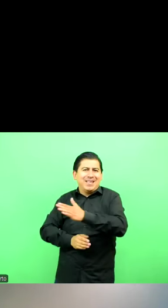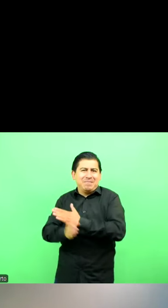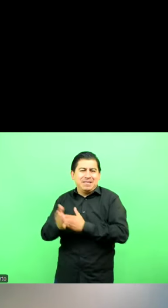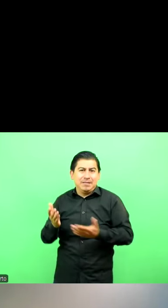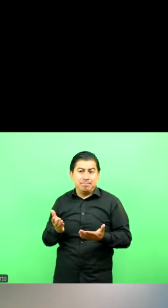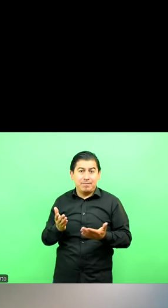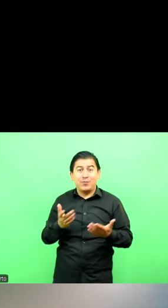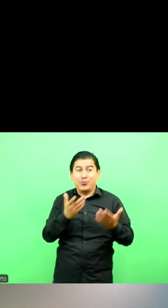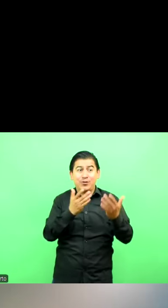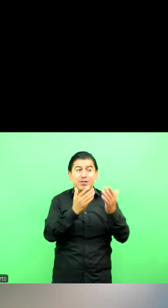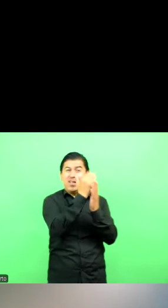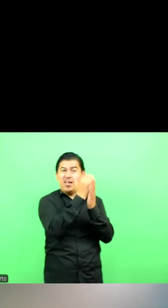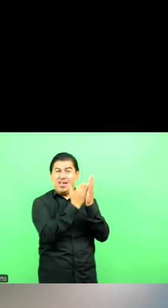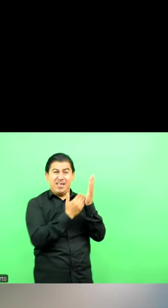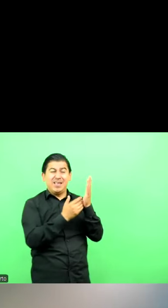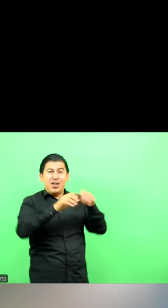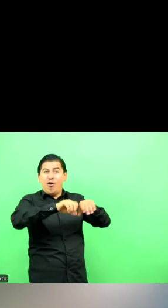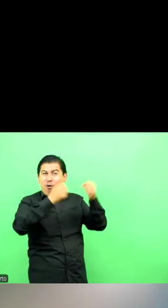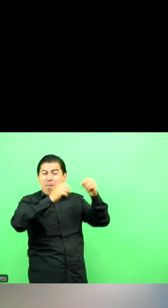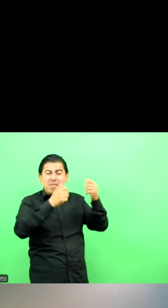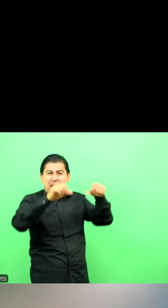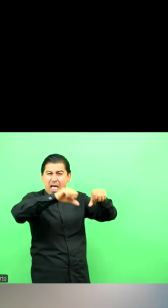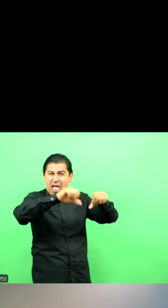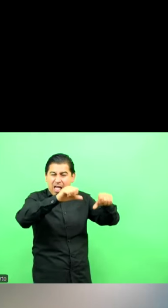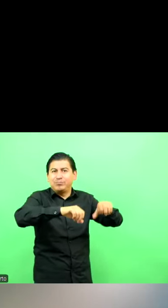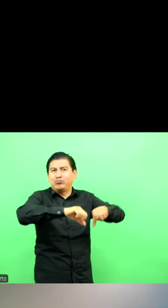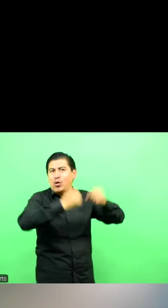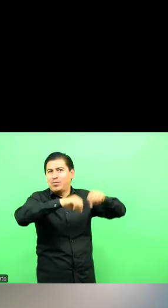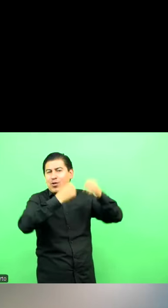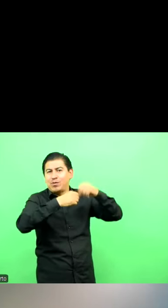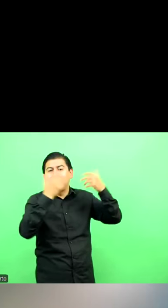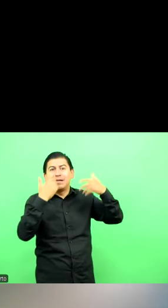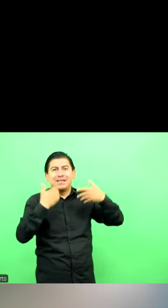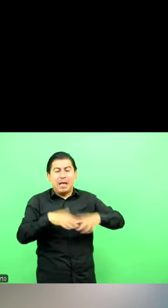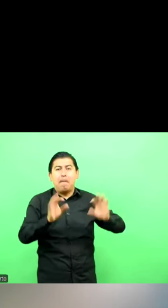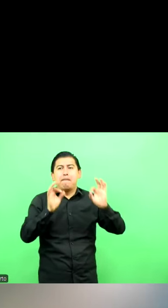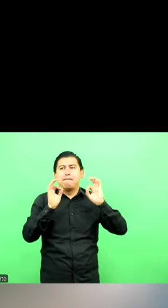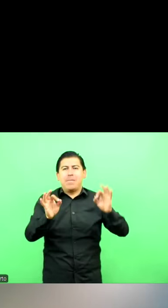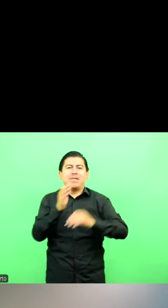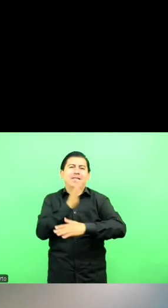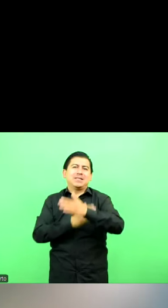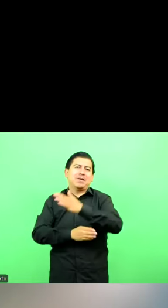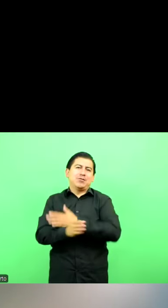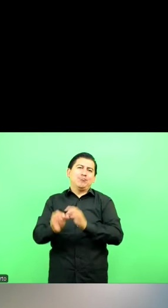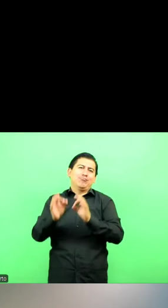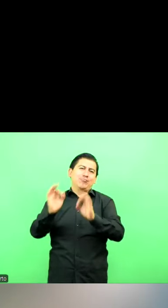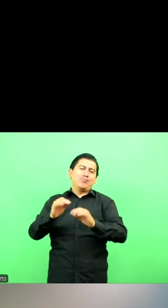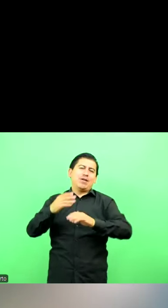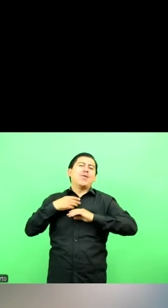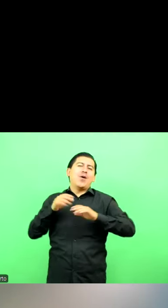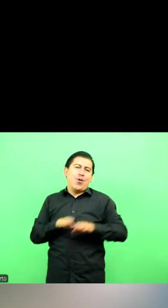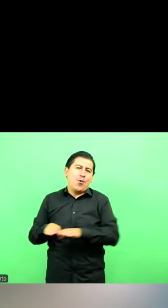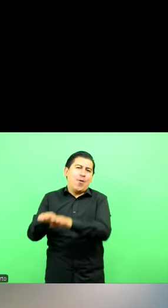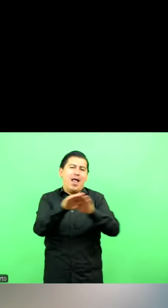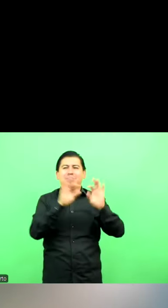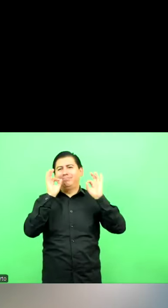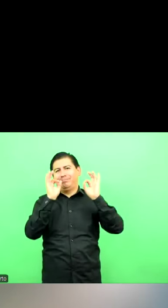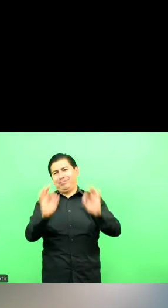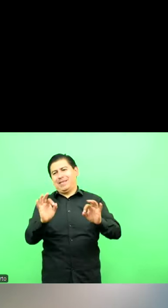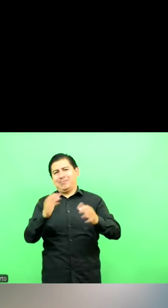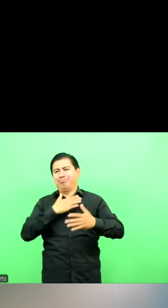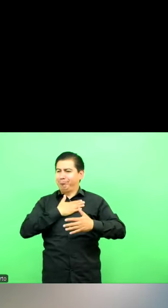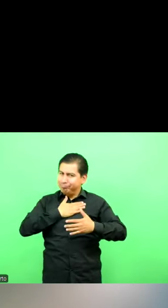By addressing these barriers and promoting inclusive practices, we can create a more equitable and resilient health